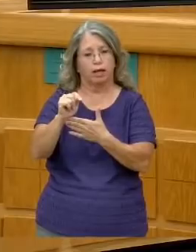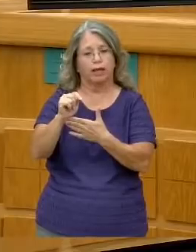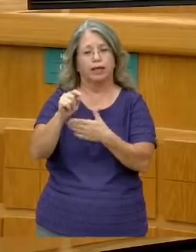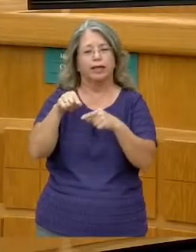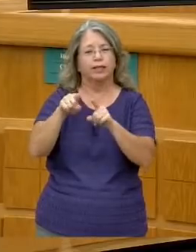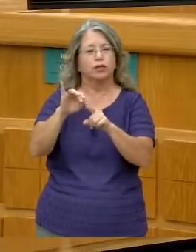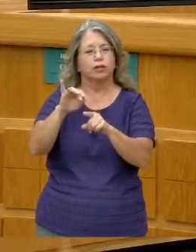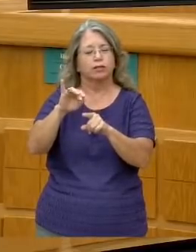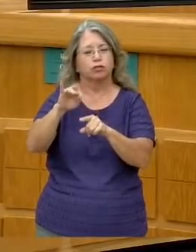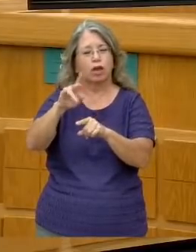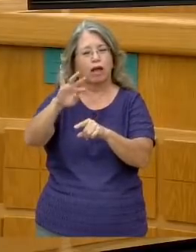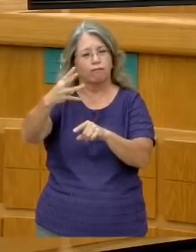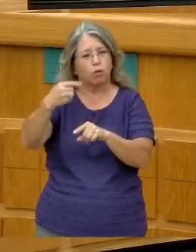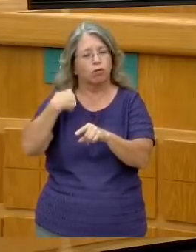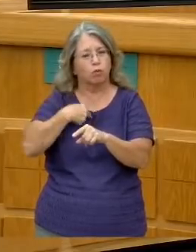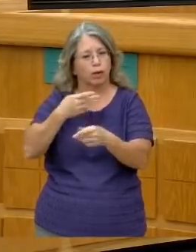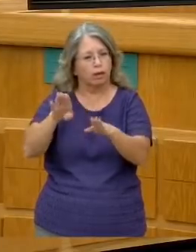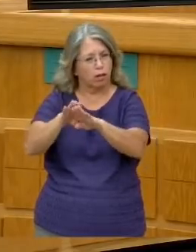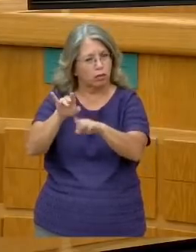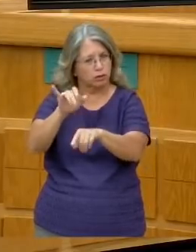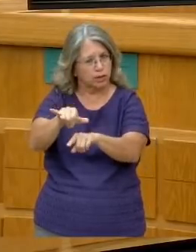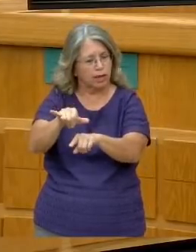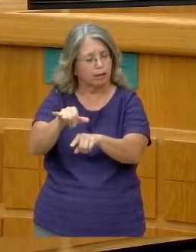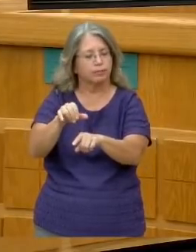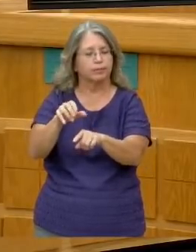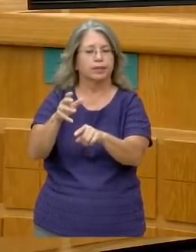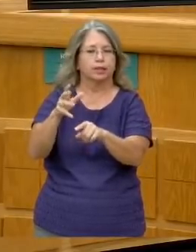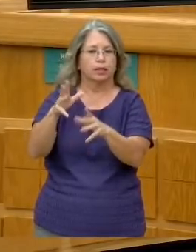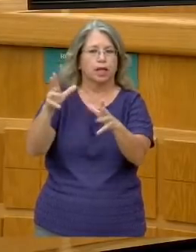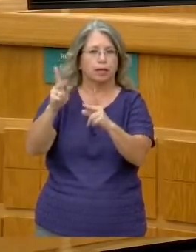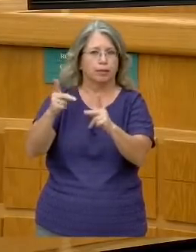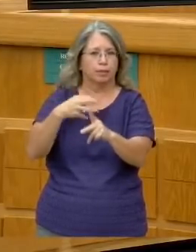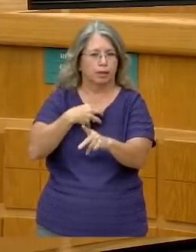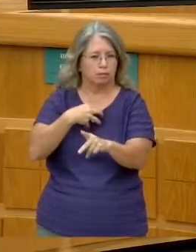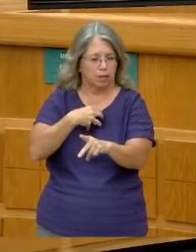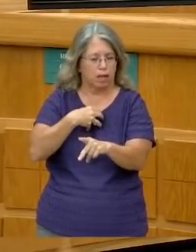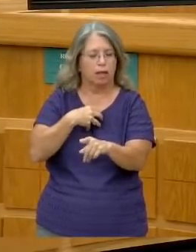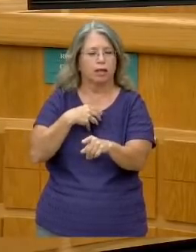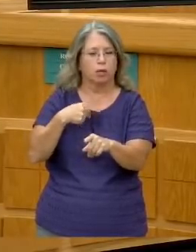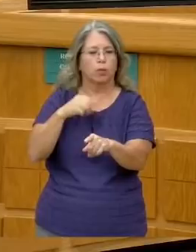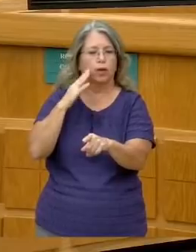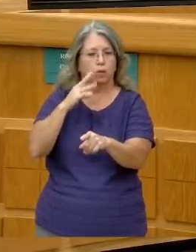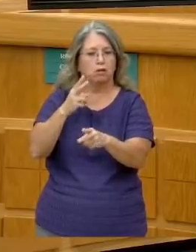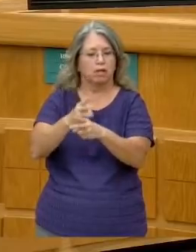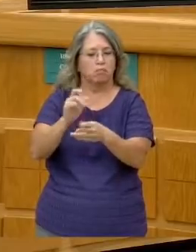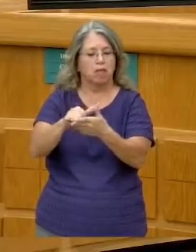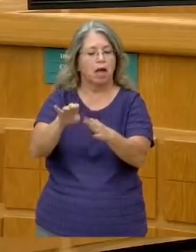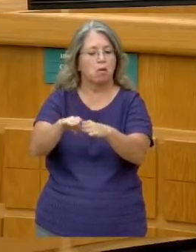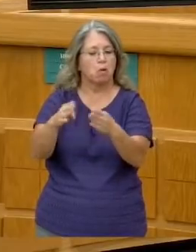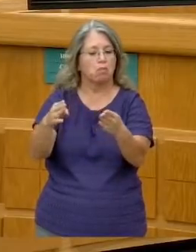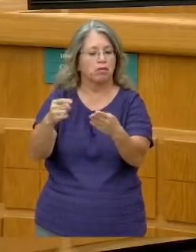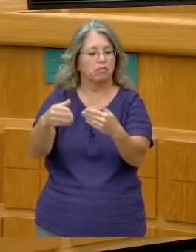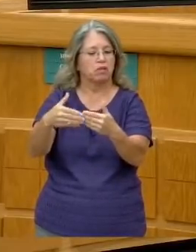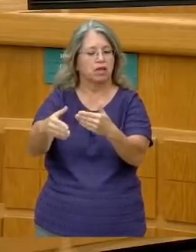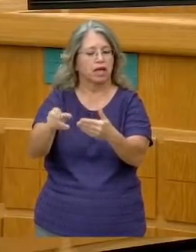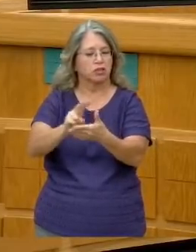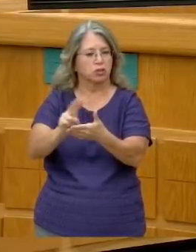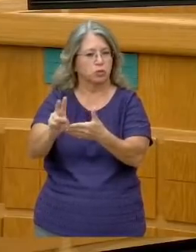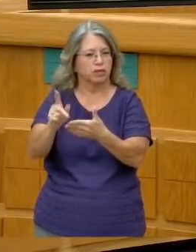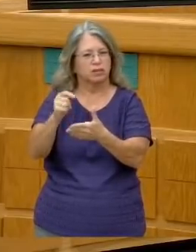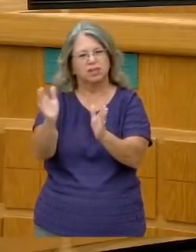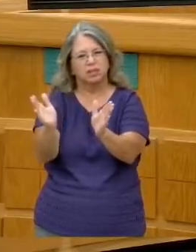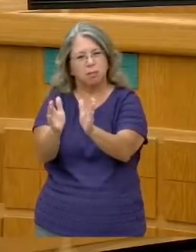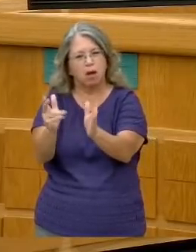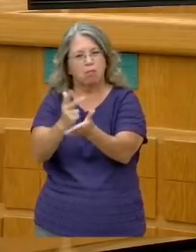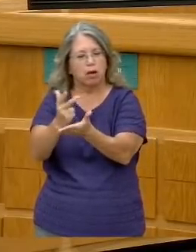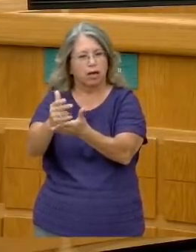July, but there was a lot of people complaining, and we'll keep it open for these next 2.5 weeks. There's a smaller parking lot.